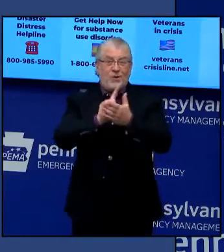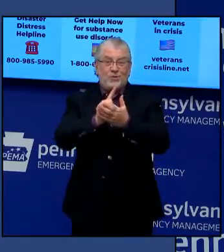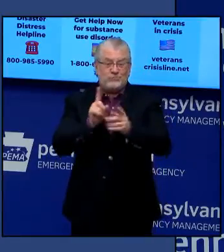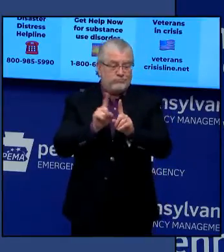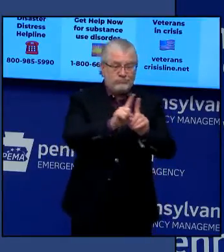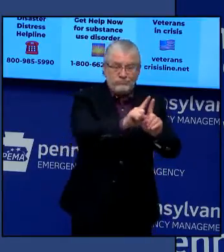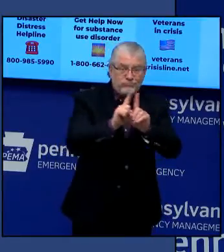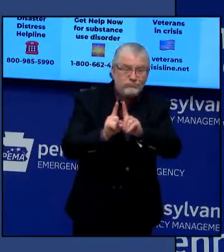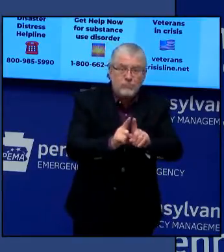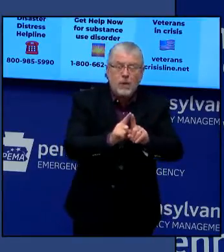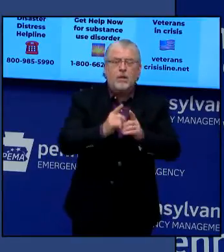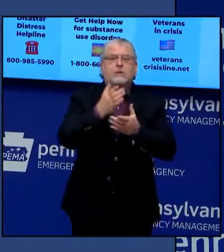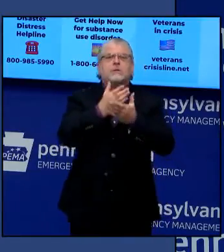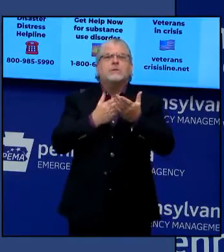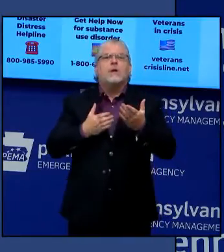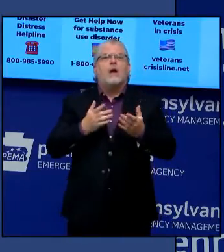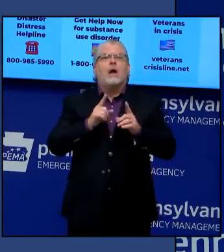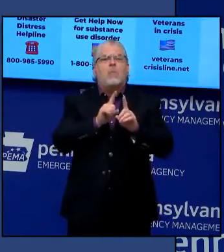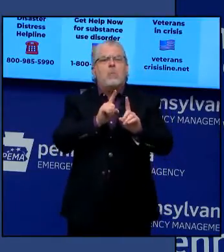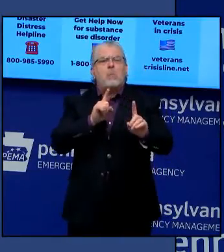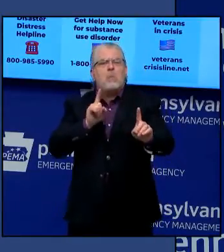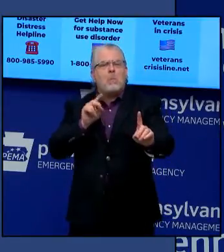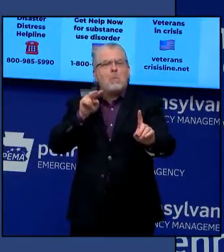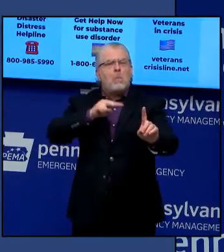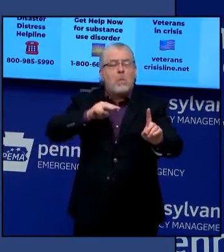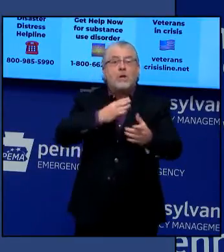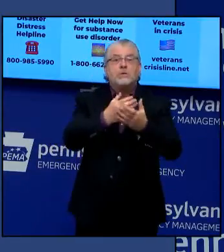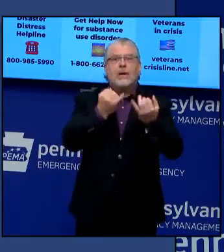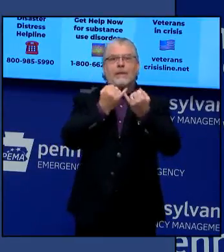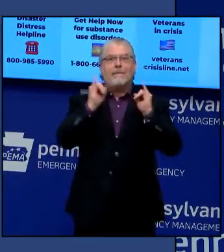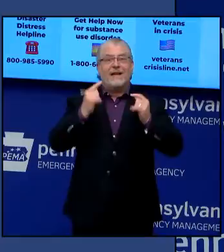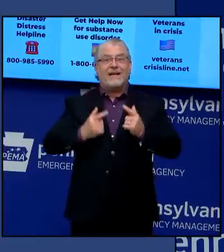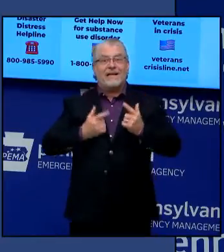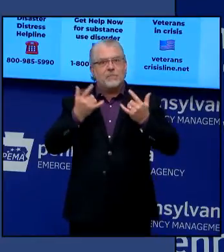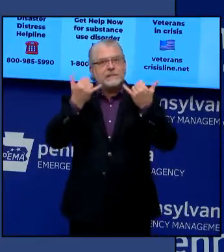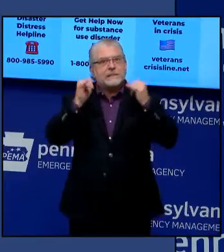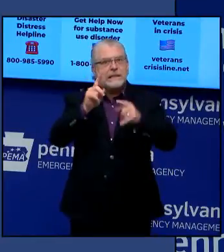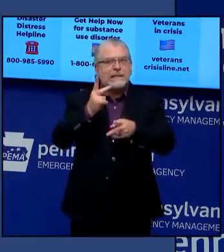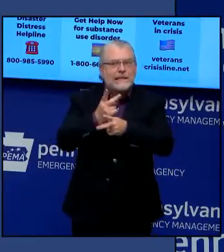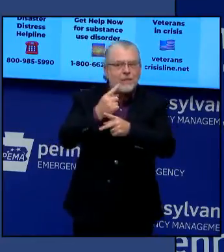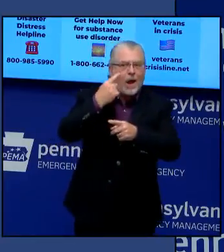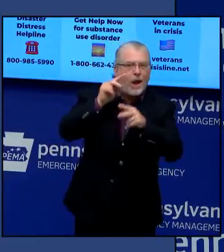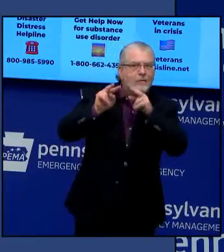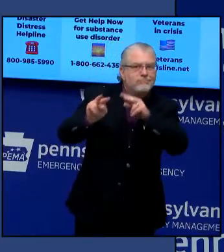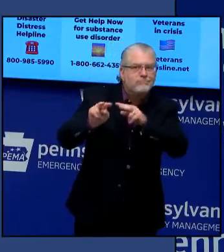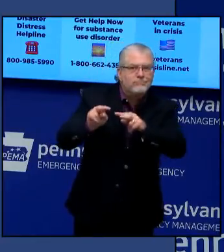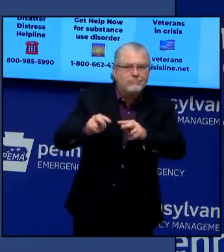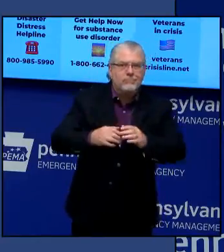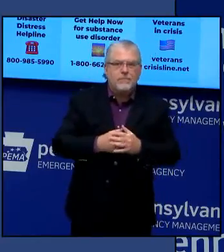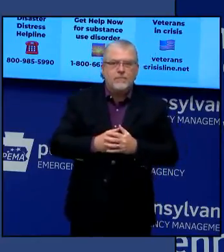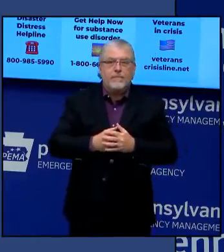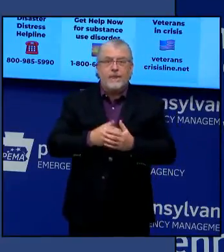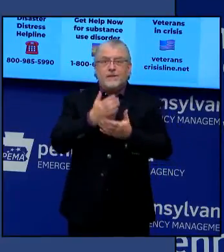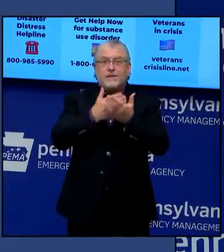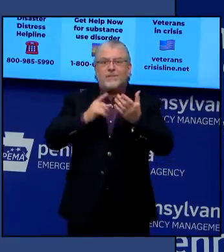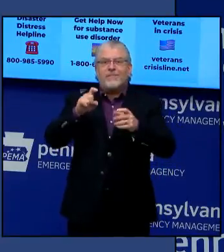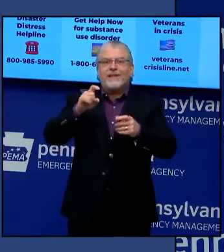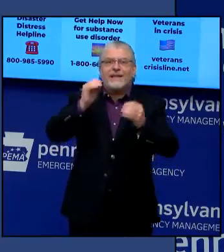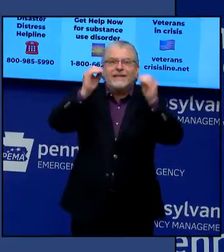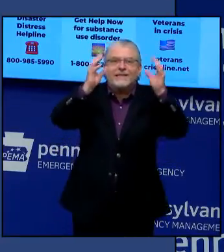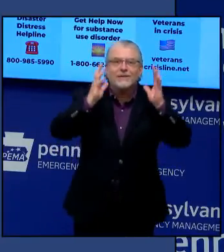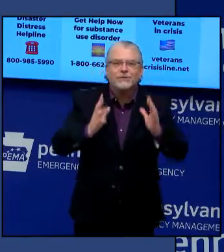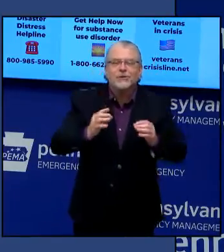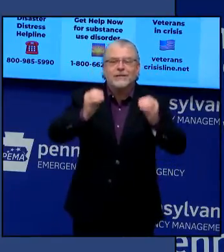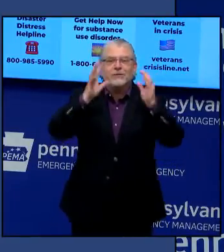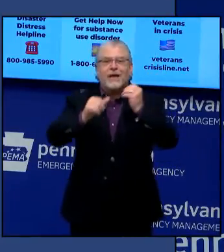networks like teachers and teachers' aides, day services, providers, and even employers to help keep their loved ones